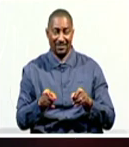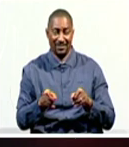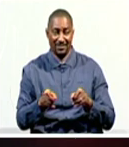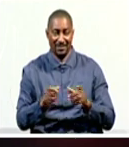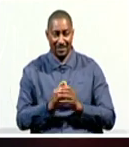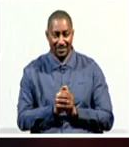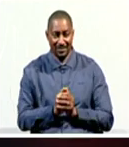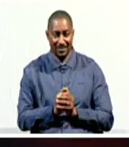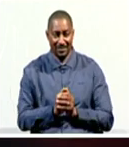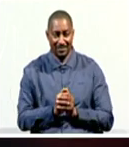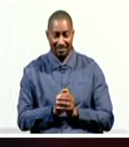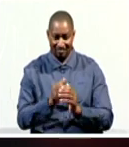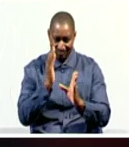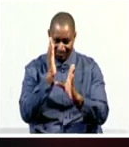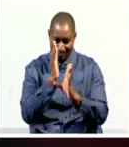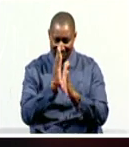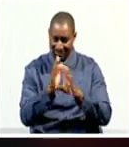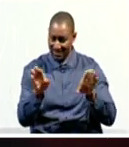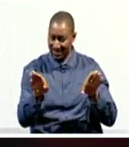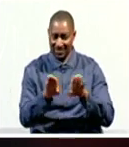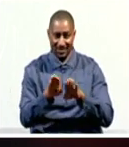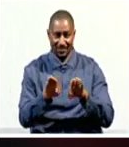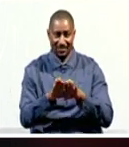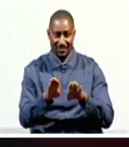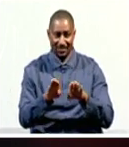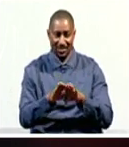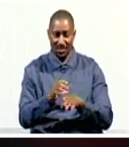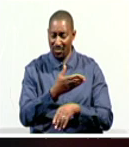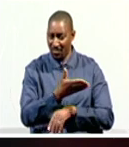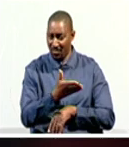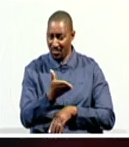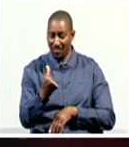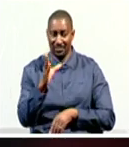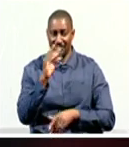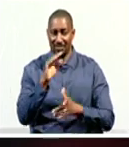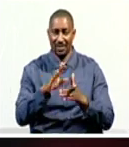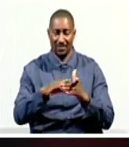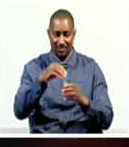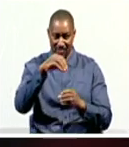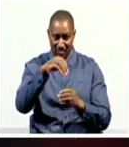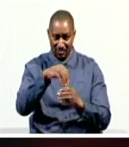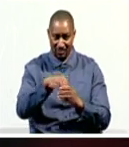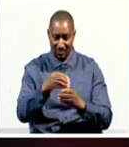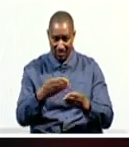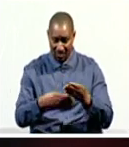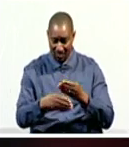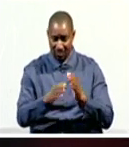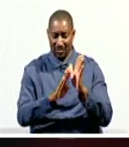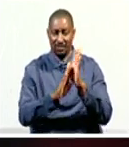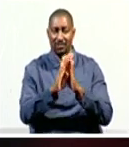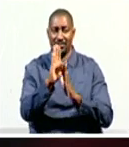The target is the same, the aim is the same. They all speak about inclusive economic growth. They Okay. all talk